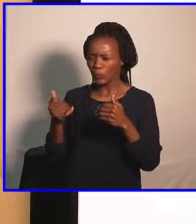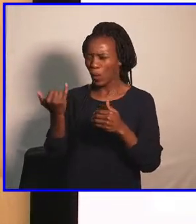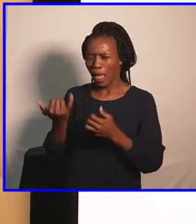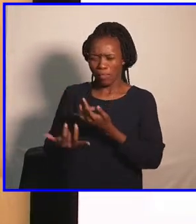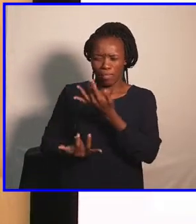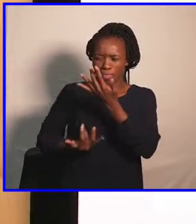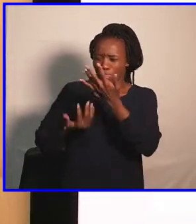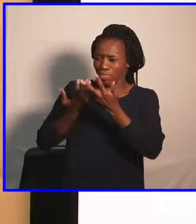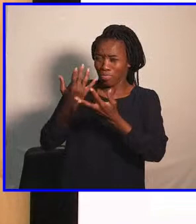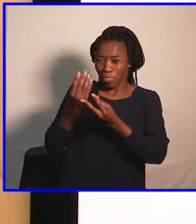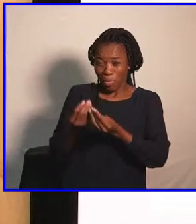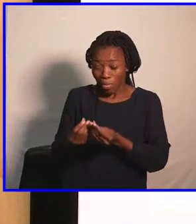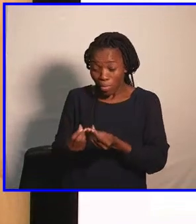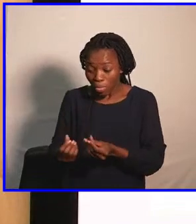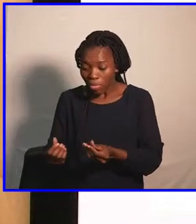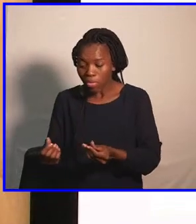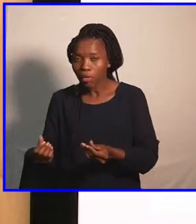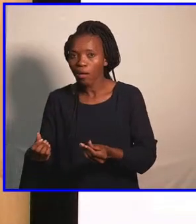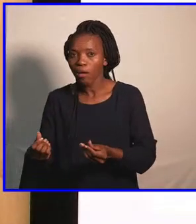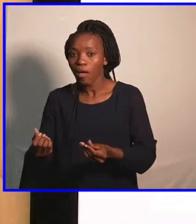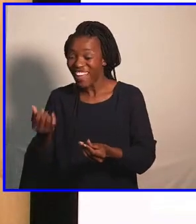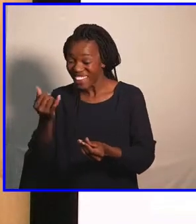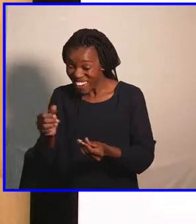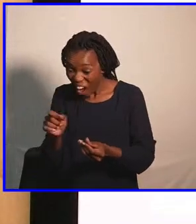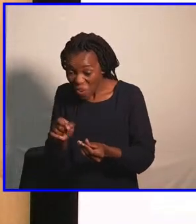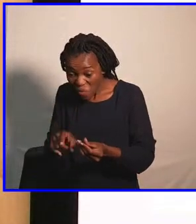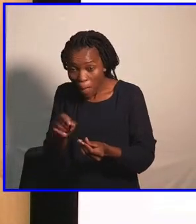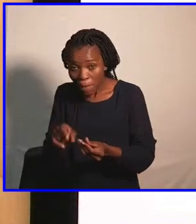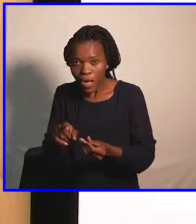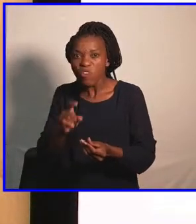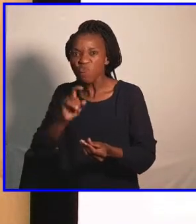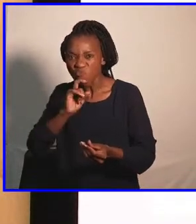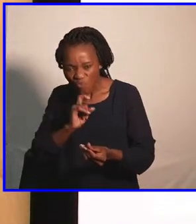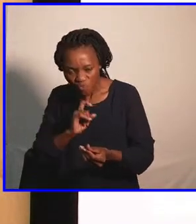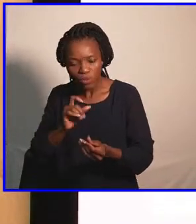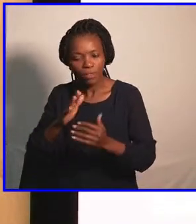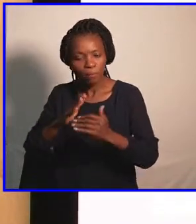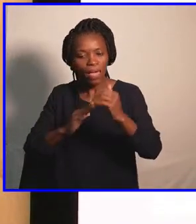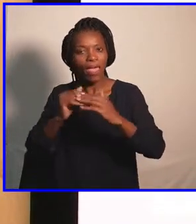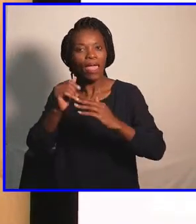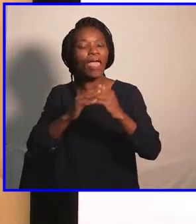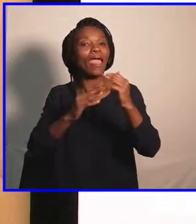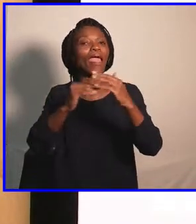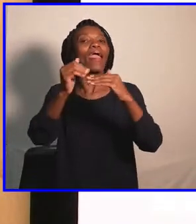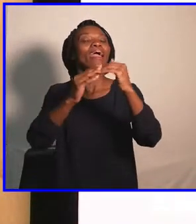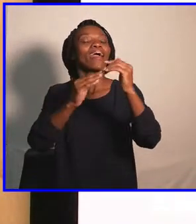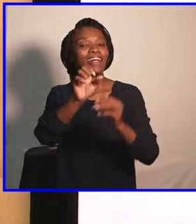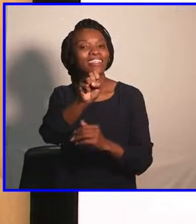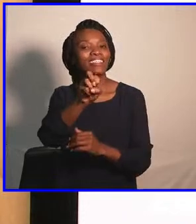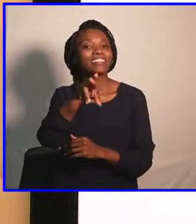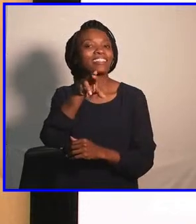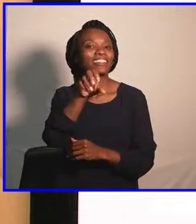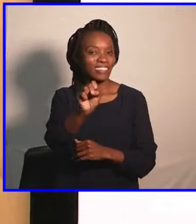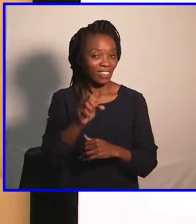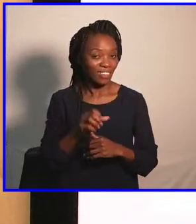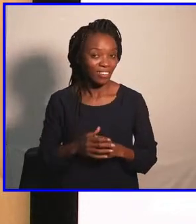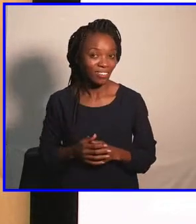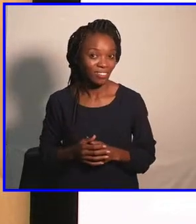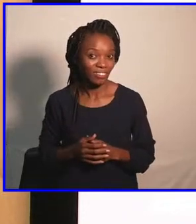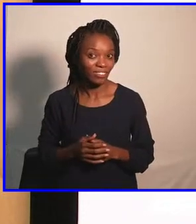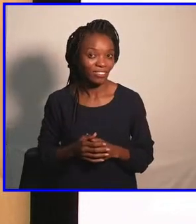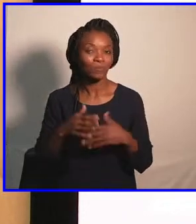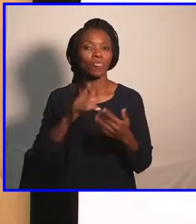meaning, that statement can get meaning, and that is the meaning that it has,